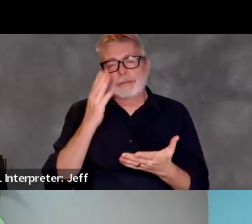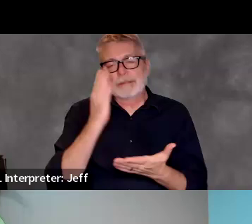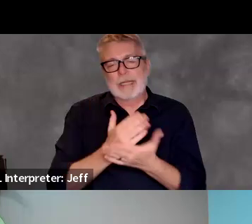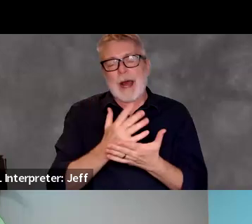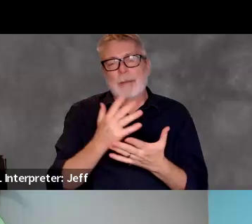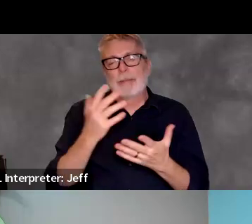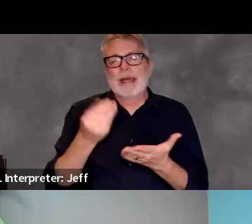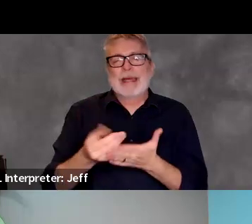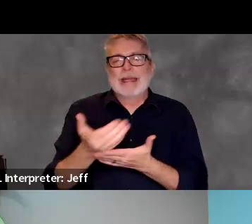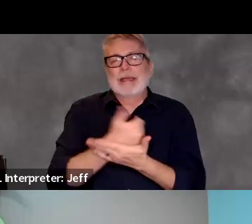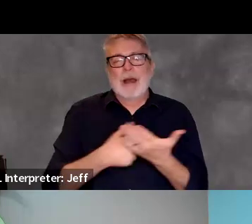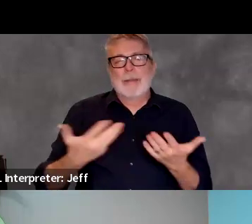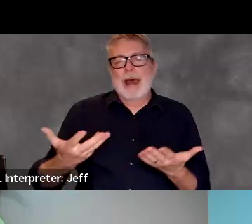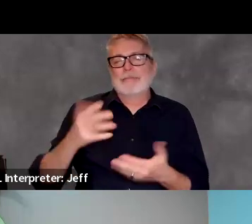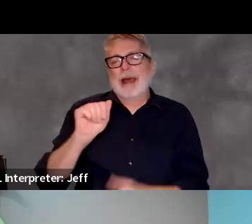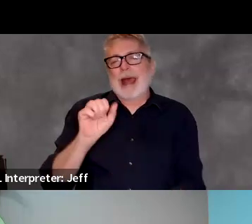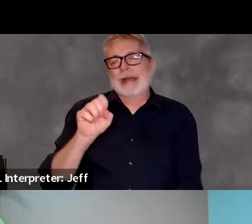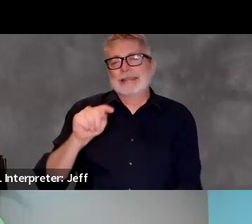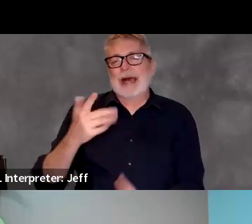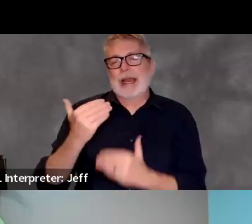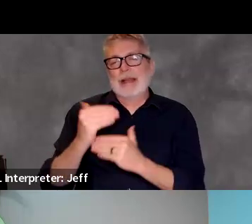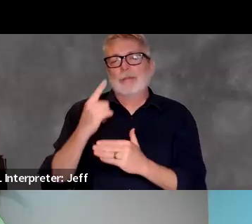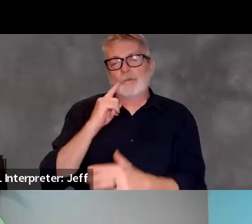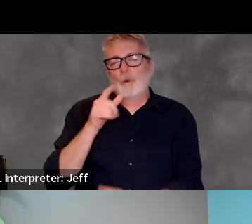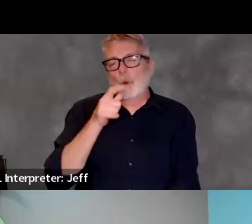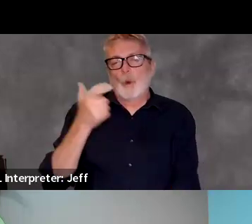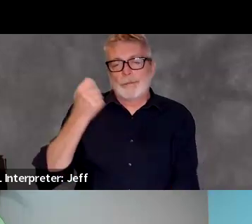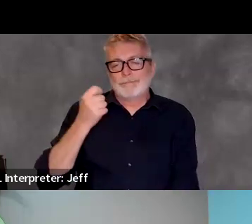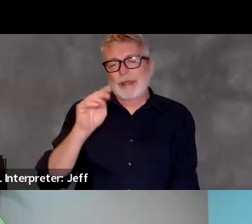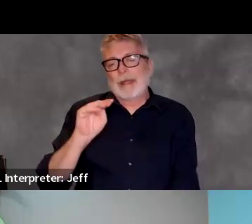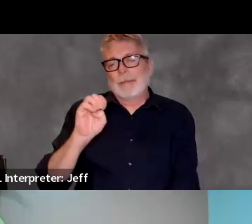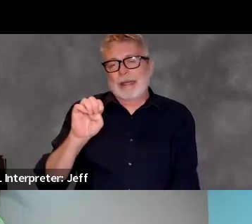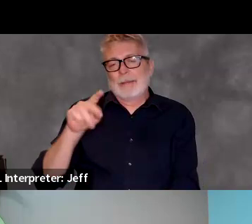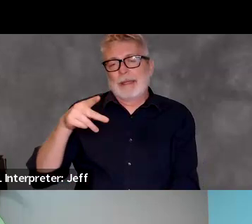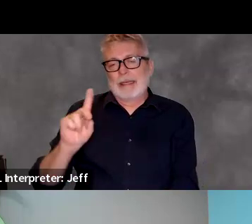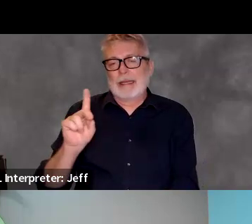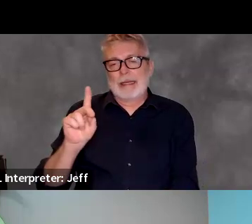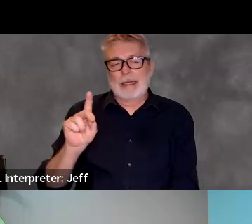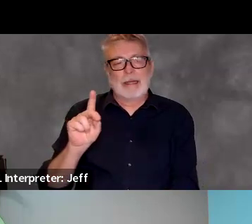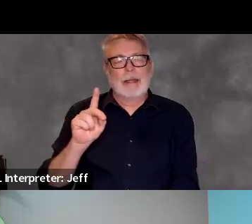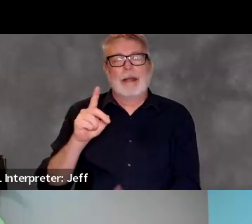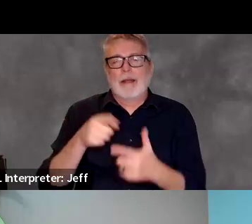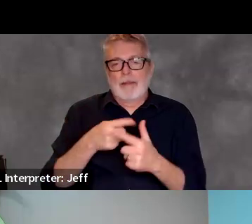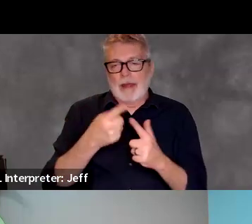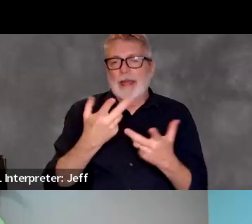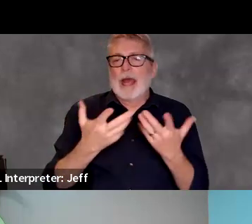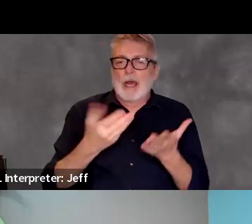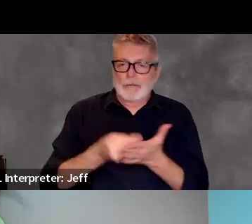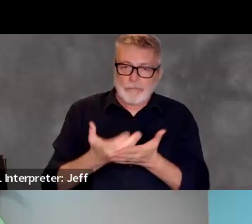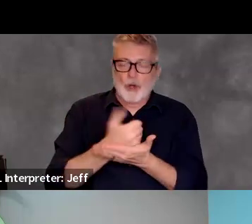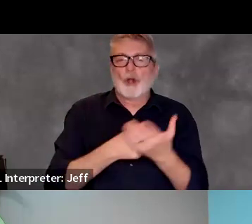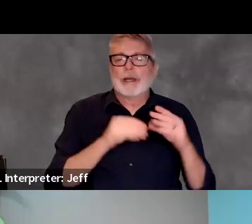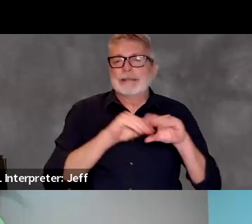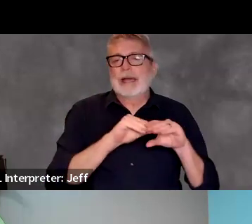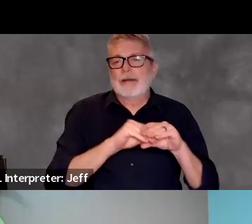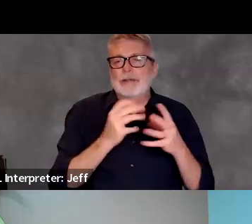and asset limits for people on MEPD so that they can earn and save as much as they